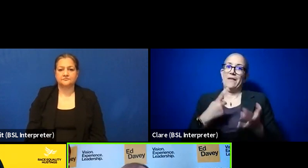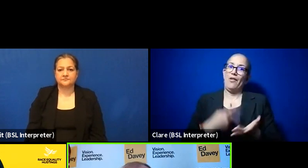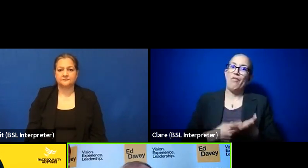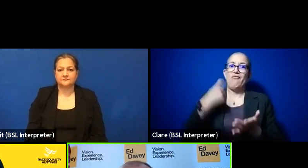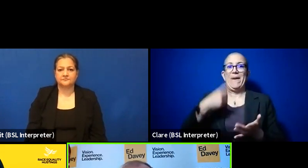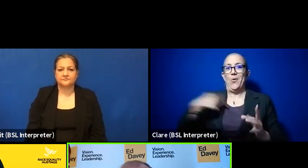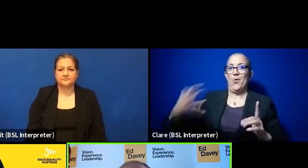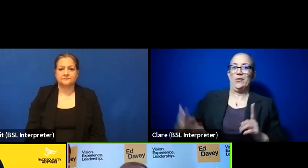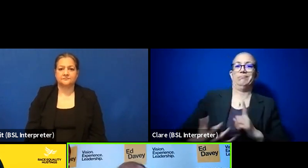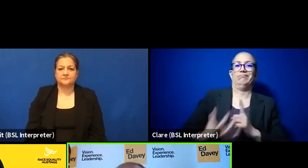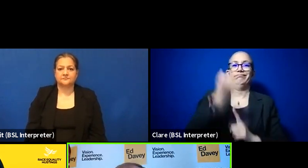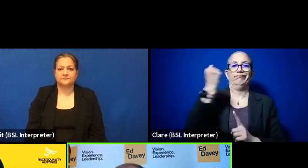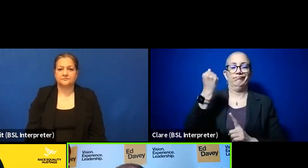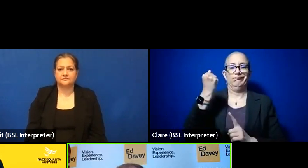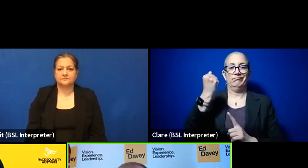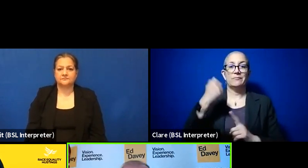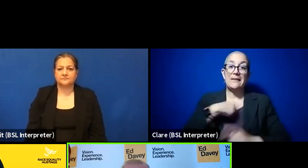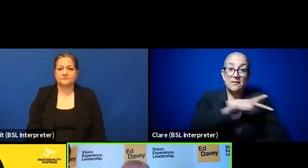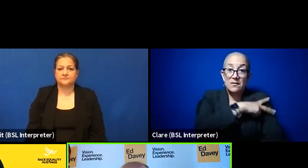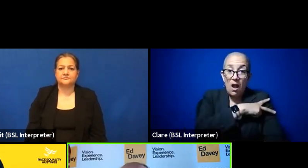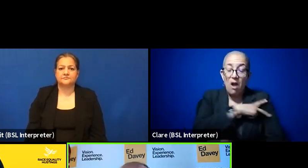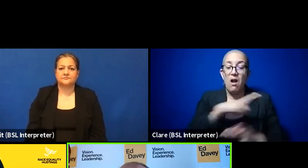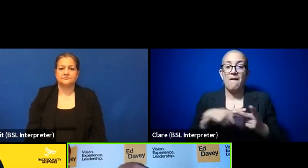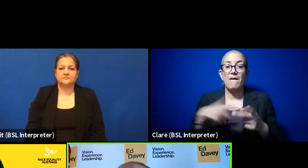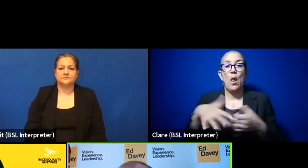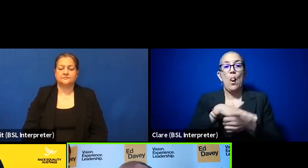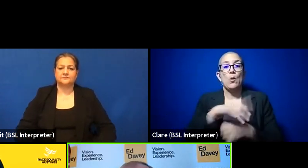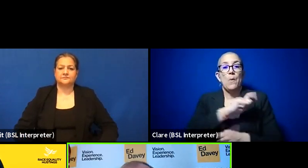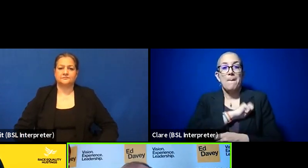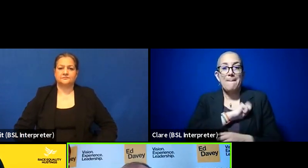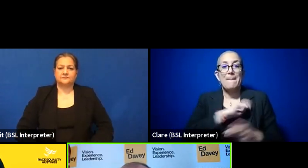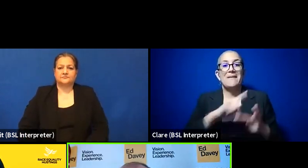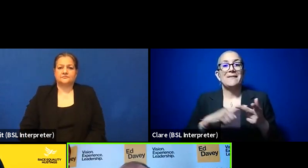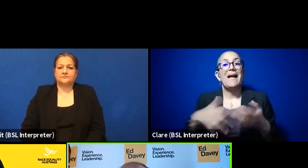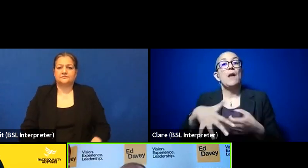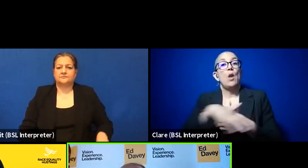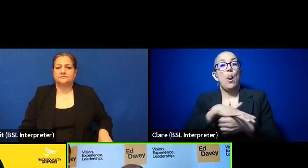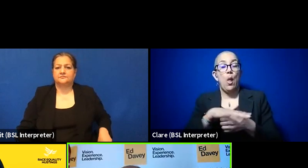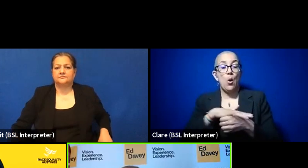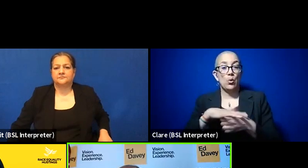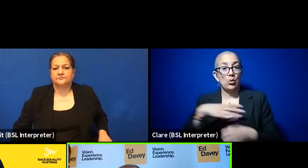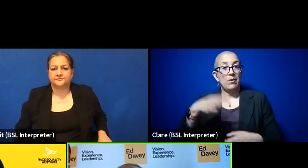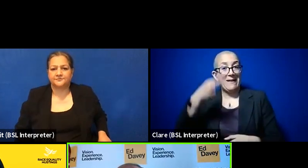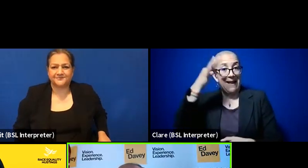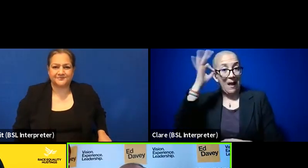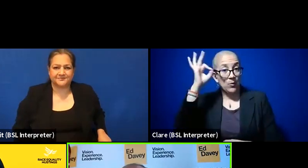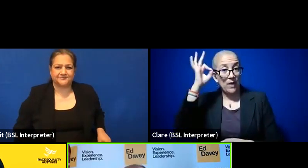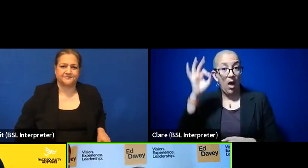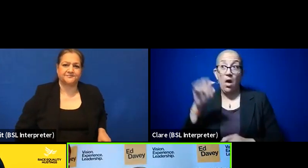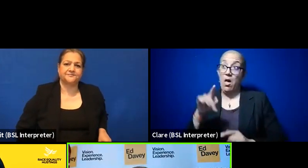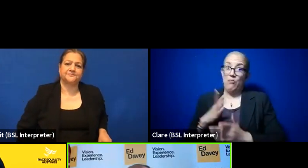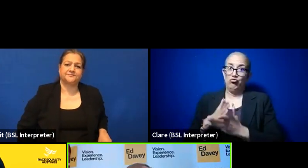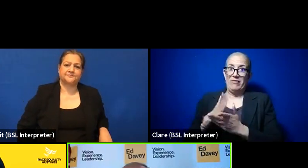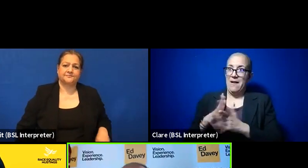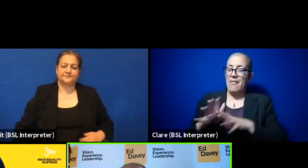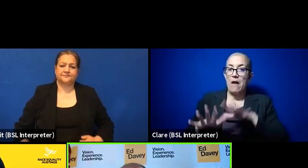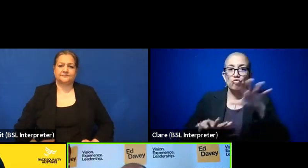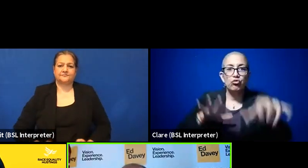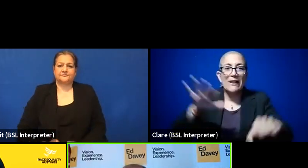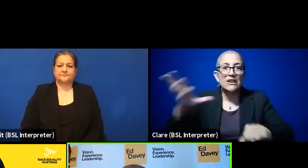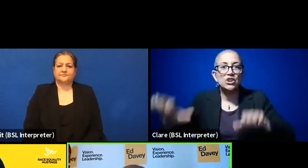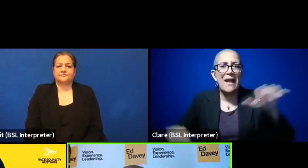have in staff, in local members, and in local councillors. And it's that reaching out that I would like to